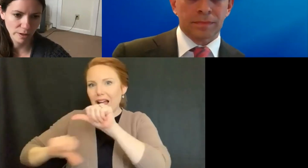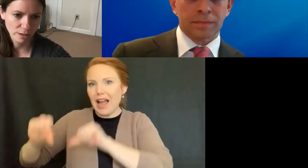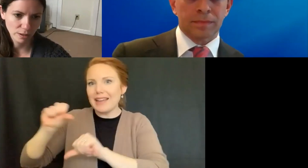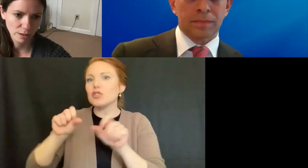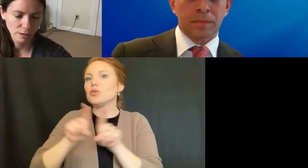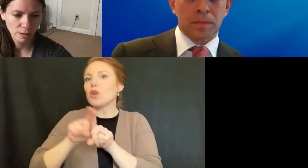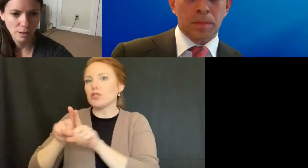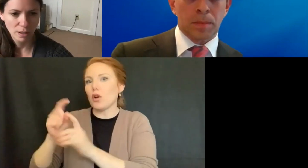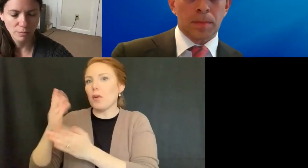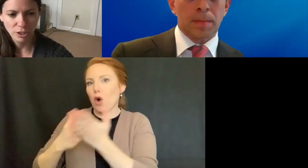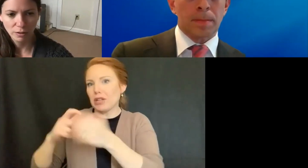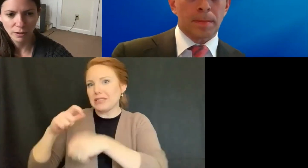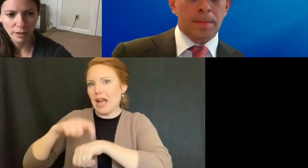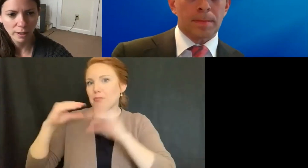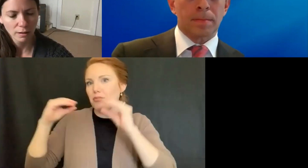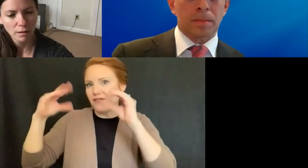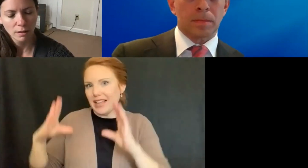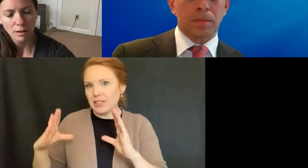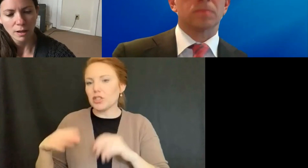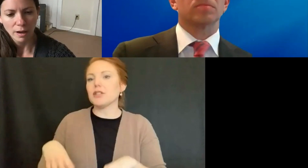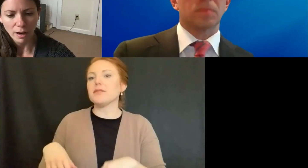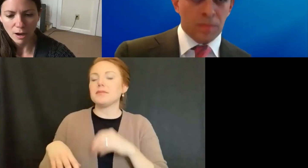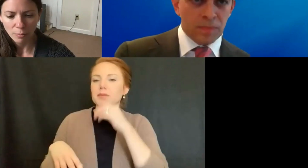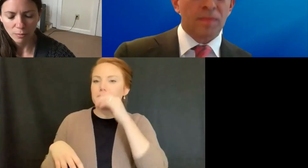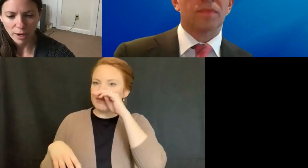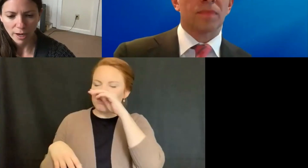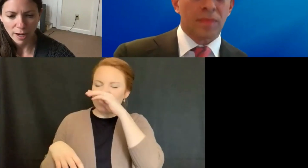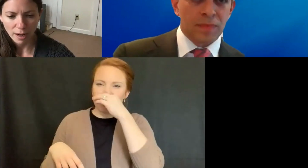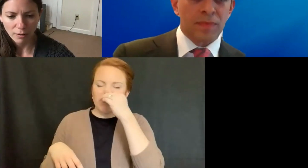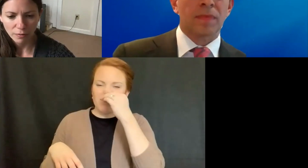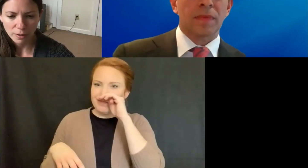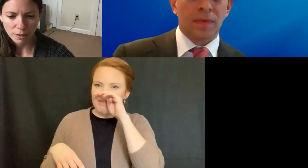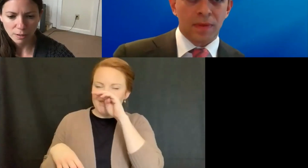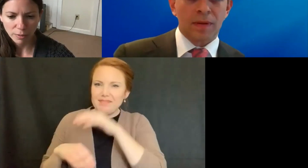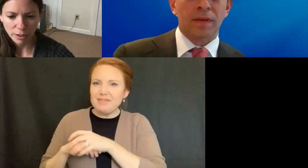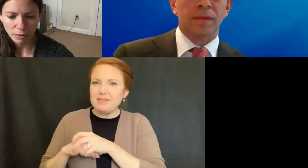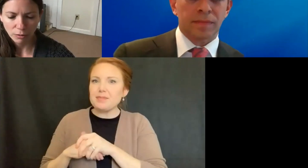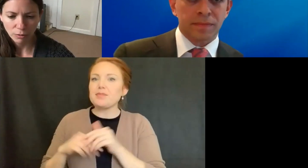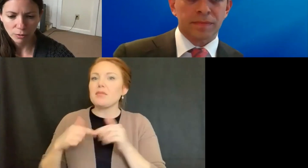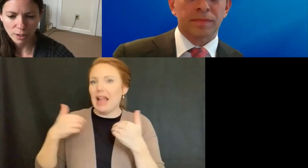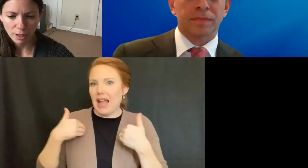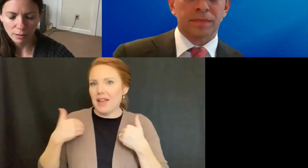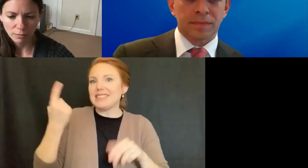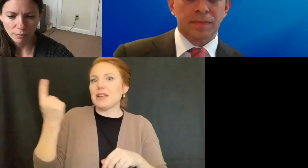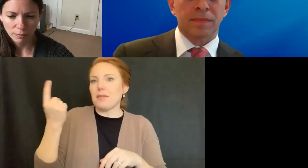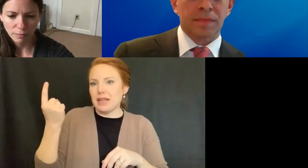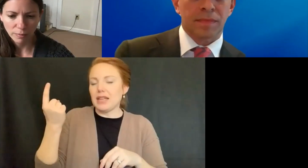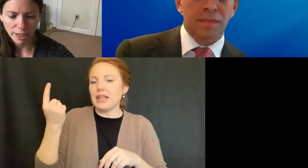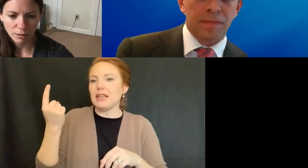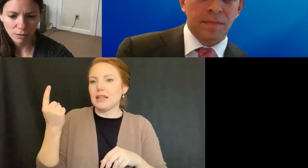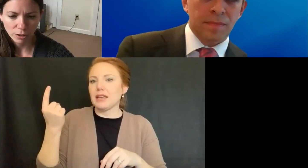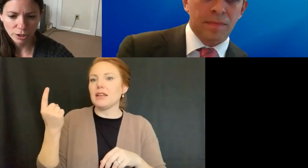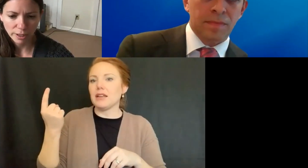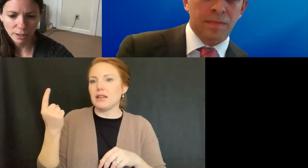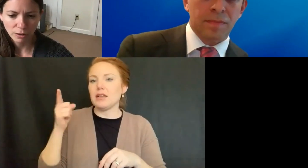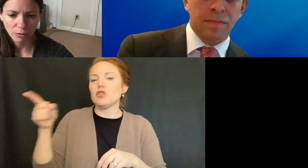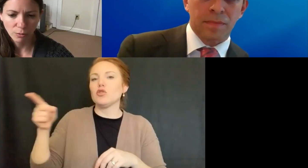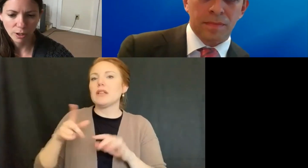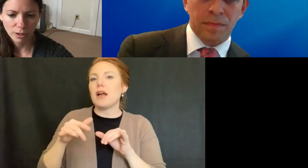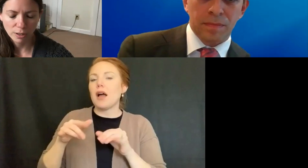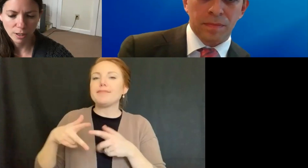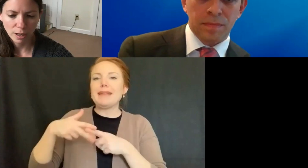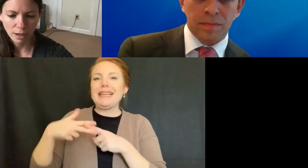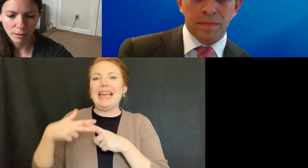part-time professor in machine learning. I have somebody who's a mechanical engineer